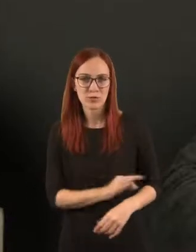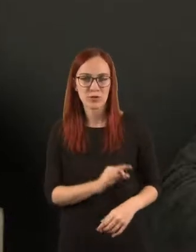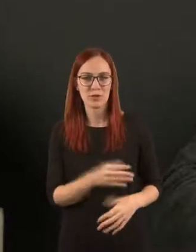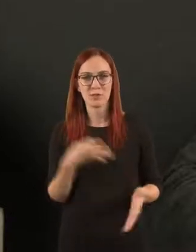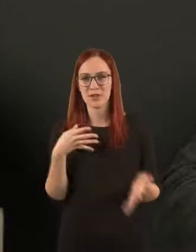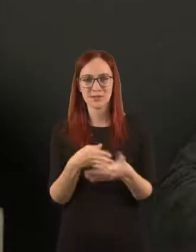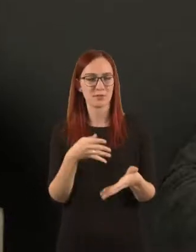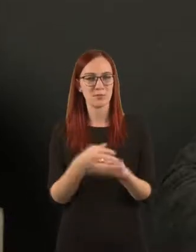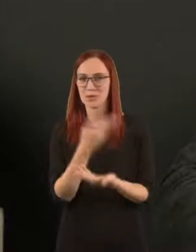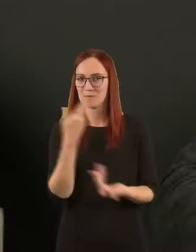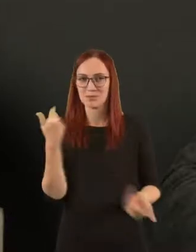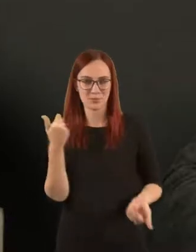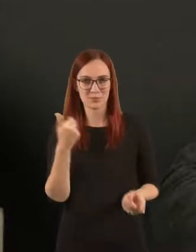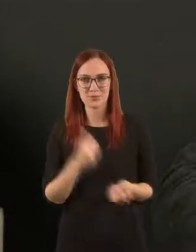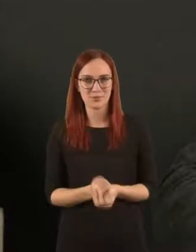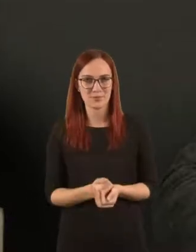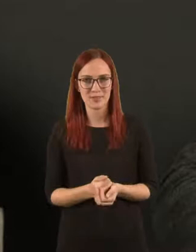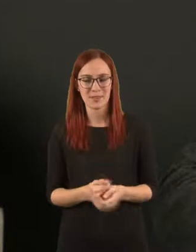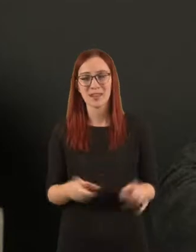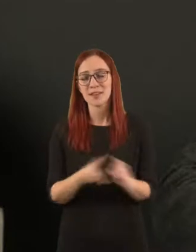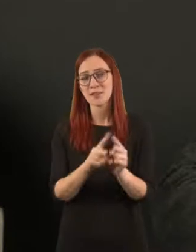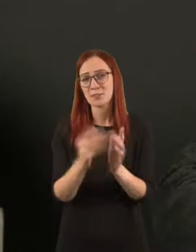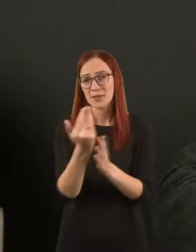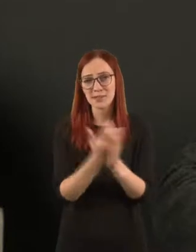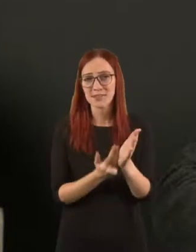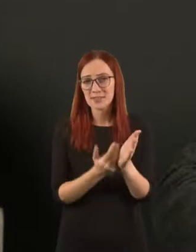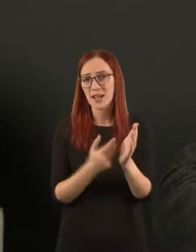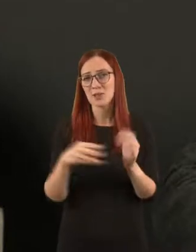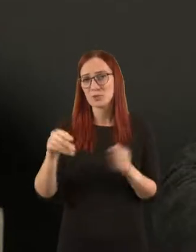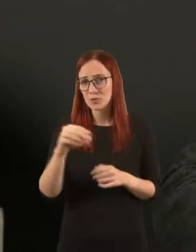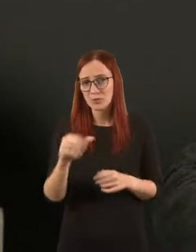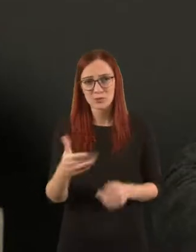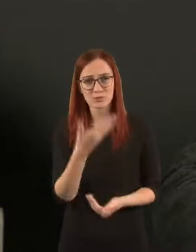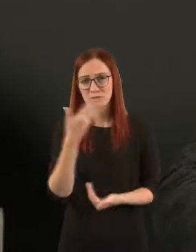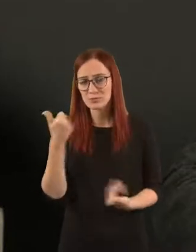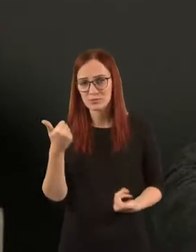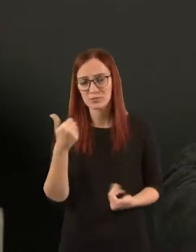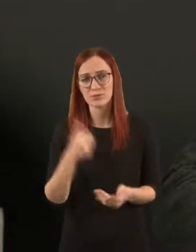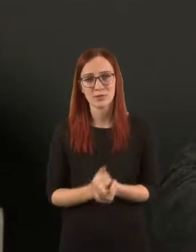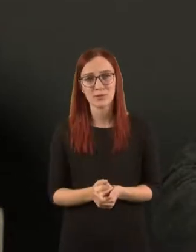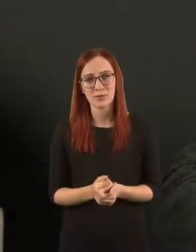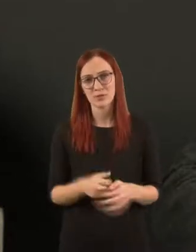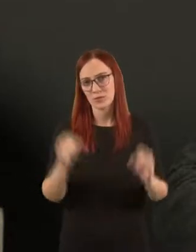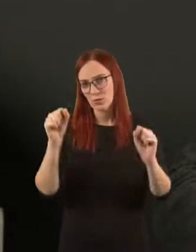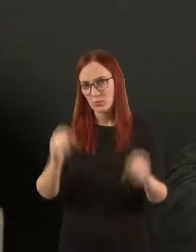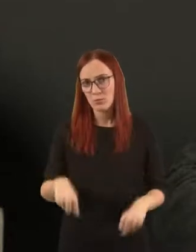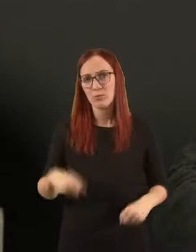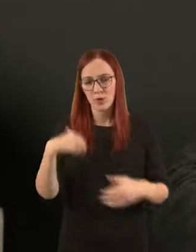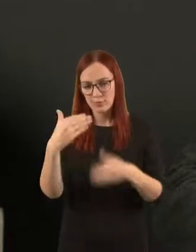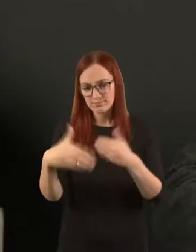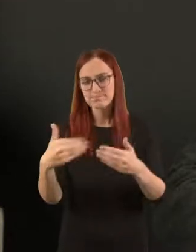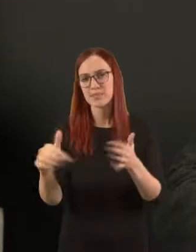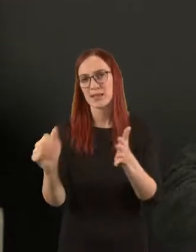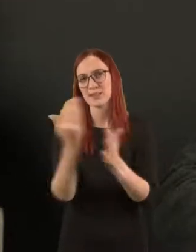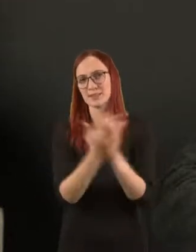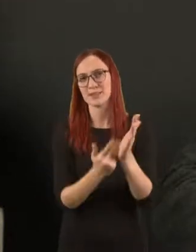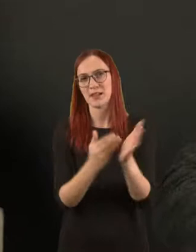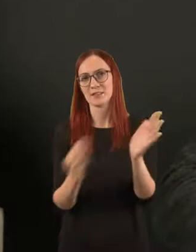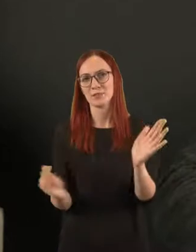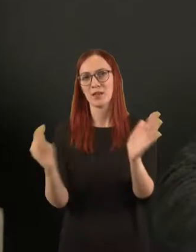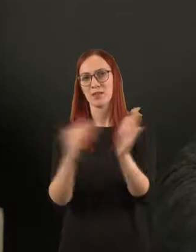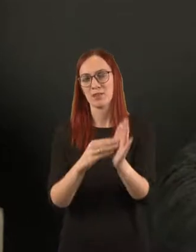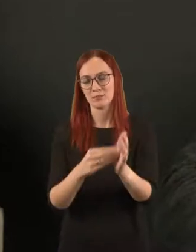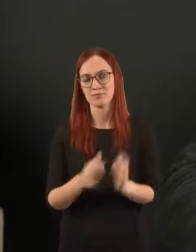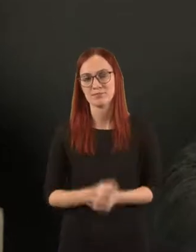tackle some issues in relation to the use of fertilizers, maybe even introduce a law on the use